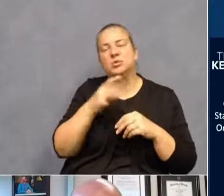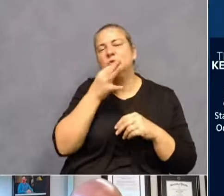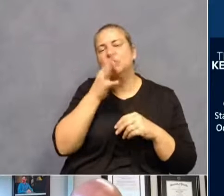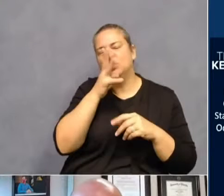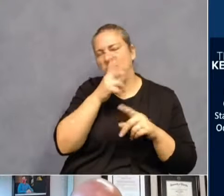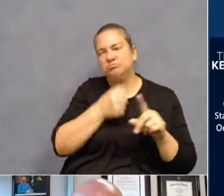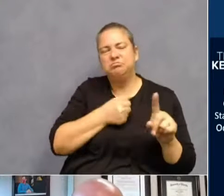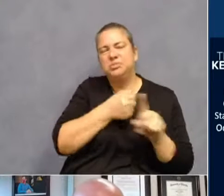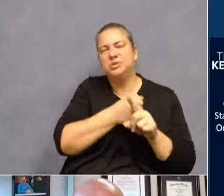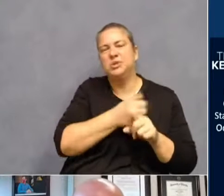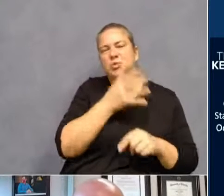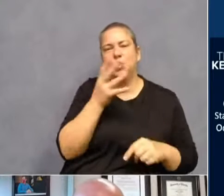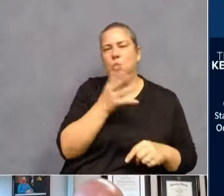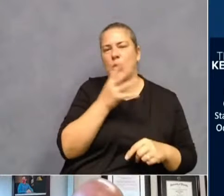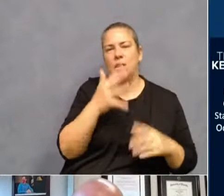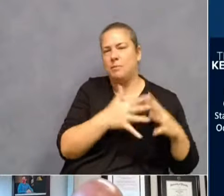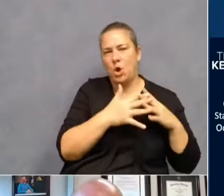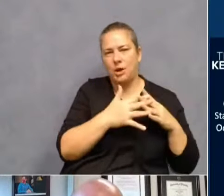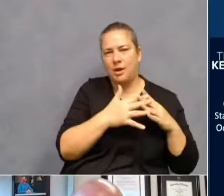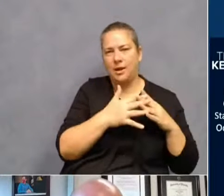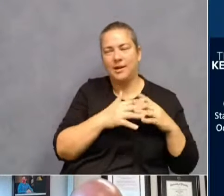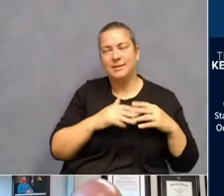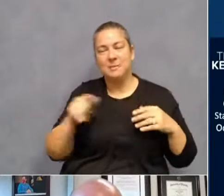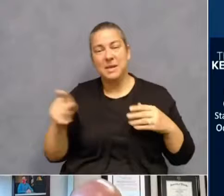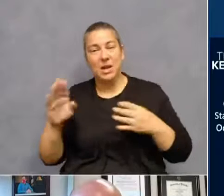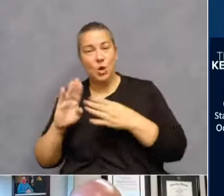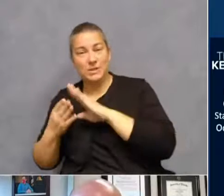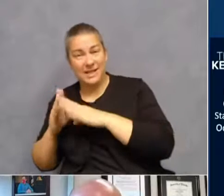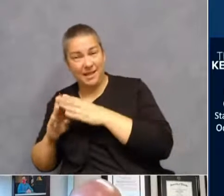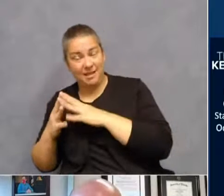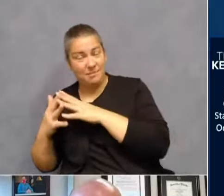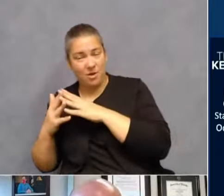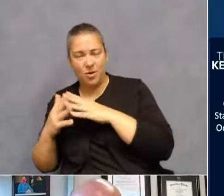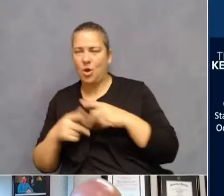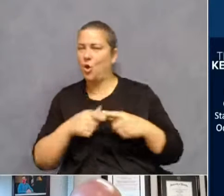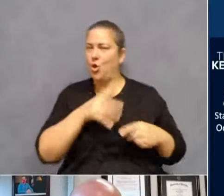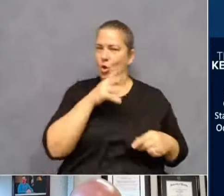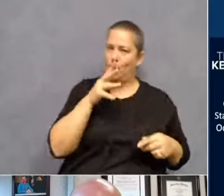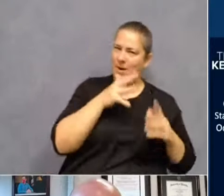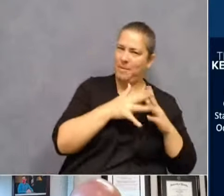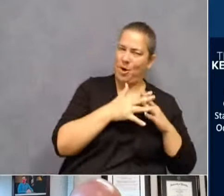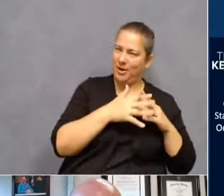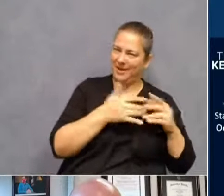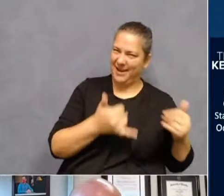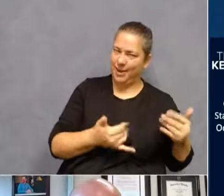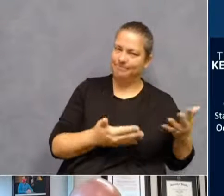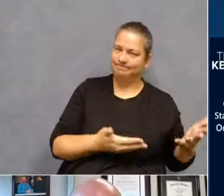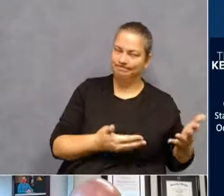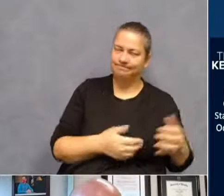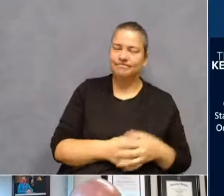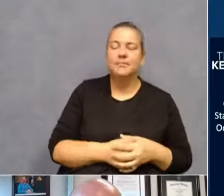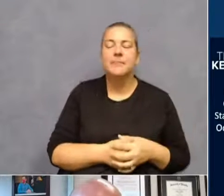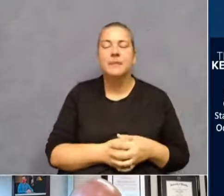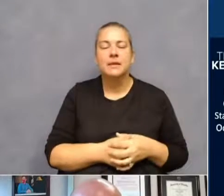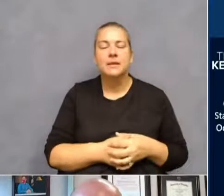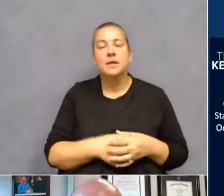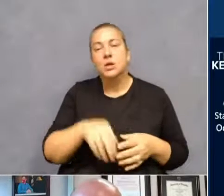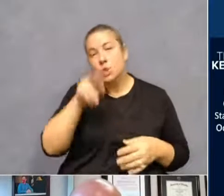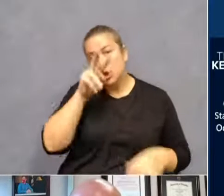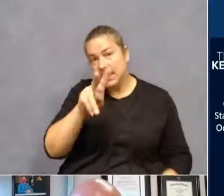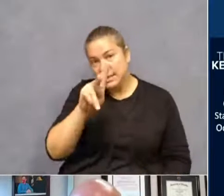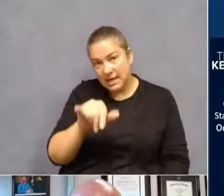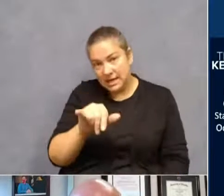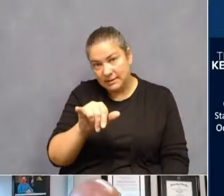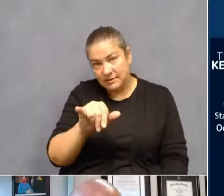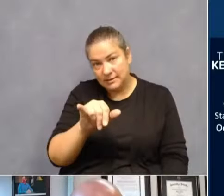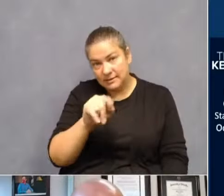urban America. For Kentucky, if you look at ours, I really, really wish we weren't high like we are now. That's the